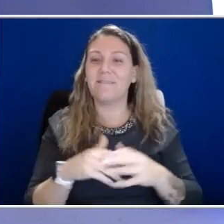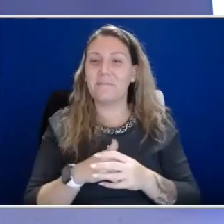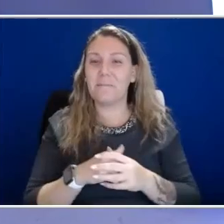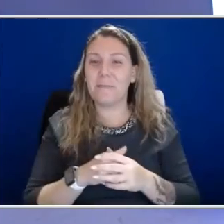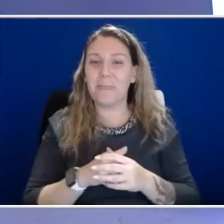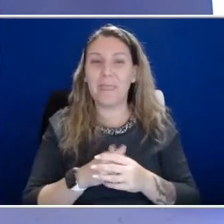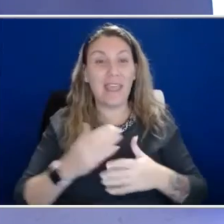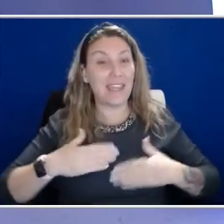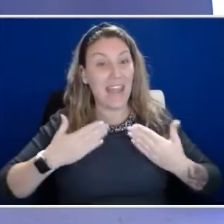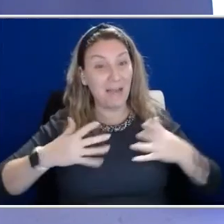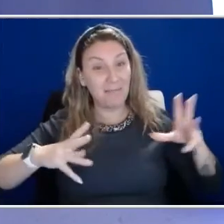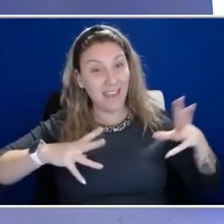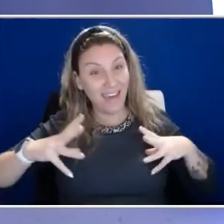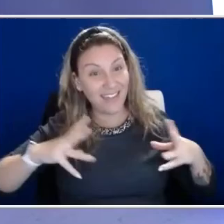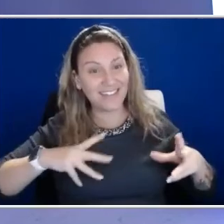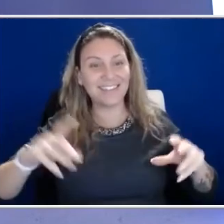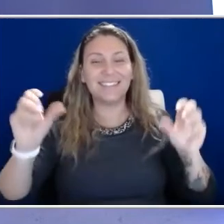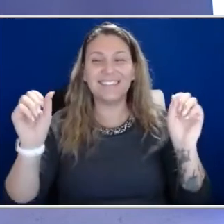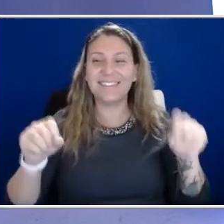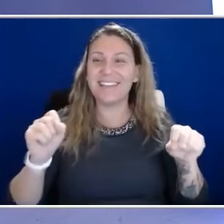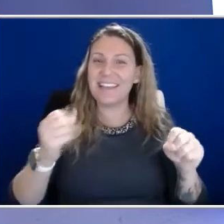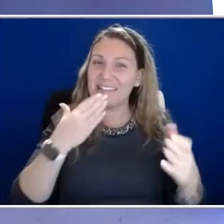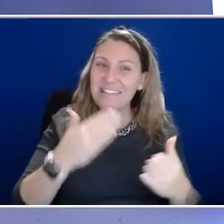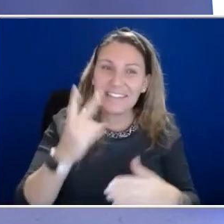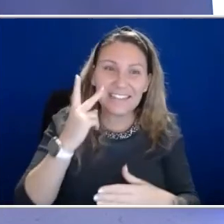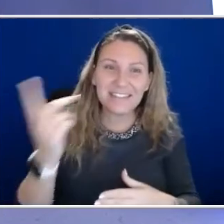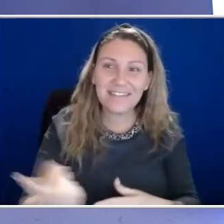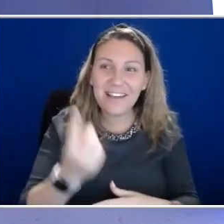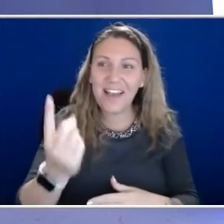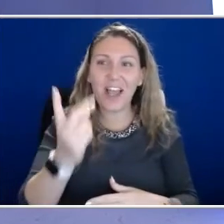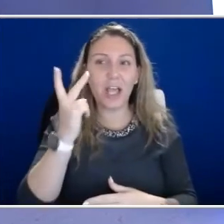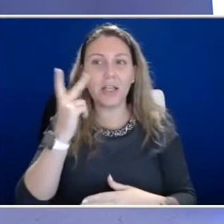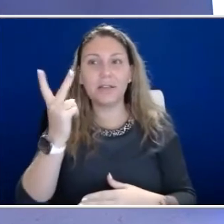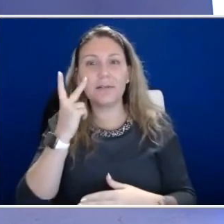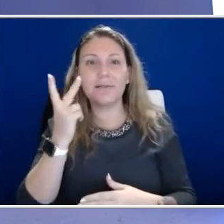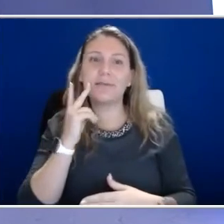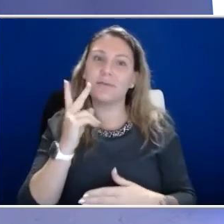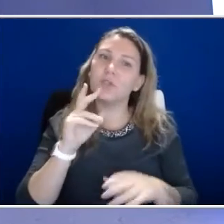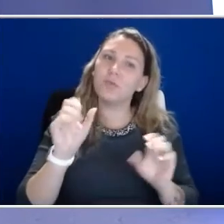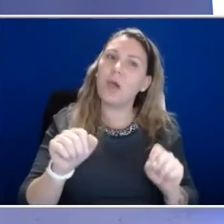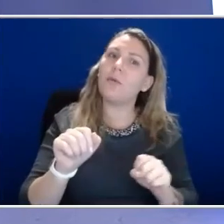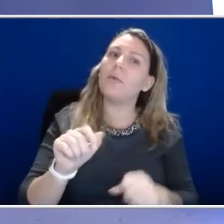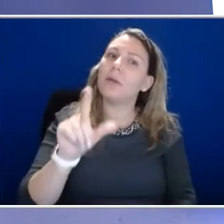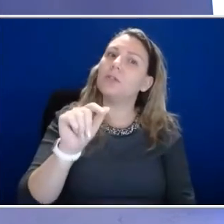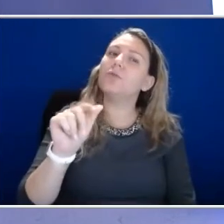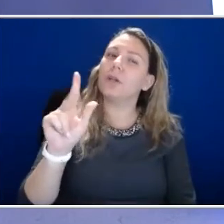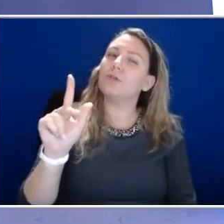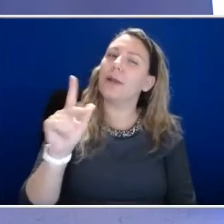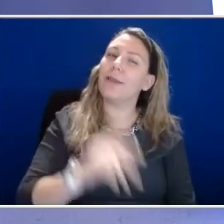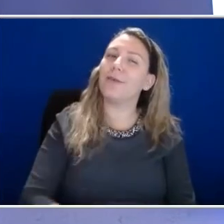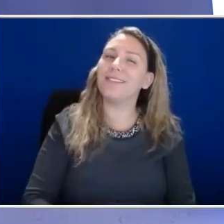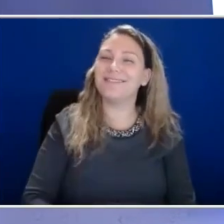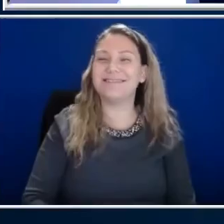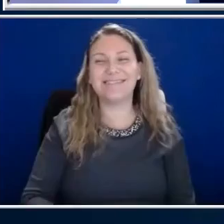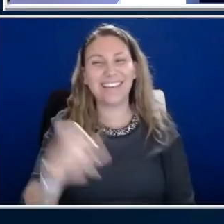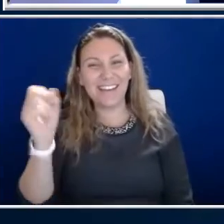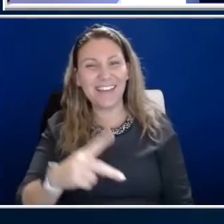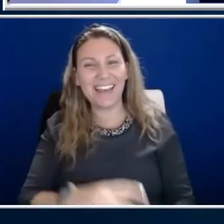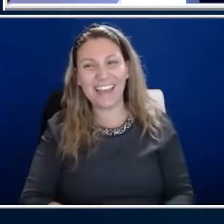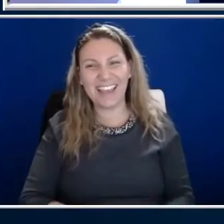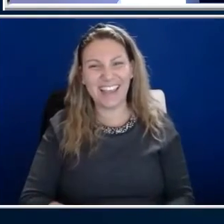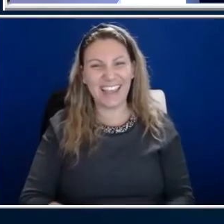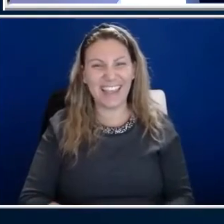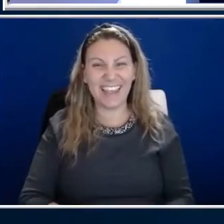holidays. Absolutely. Good to see you as always. I'll see you probably in 2023. That'll probably be the next time I see you. So come back. All right. Come back. Absolutely. All right.